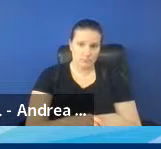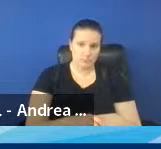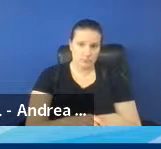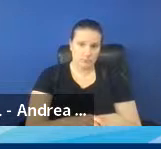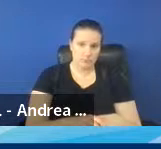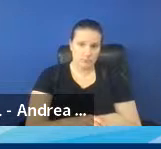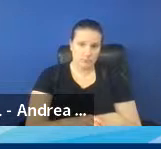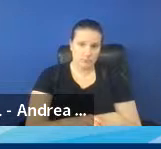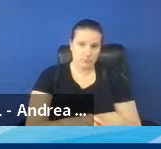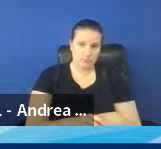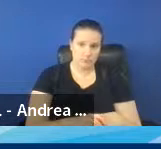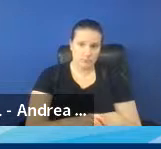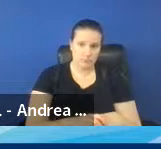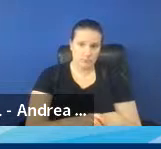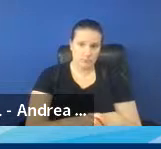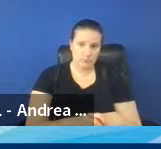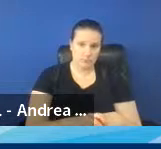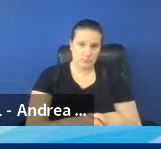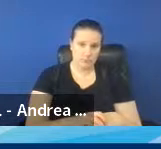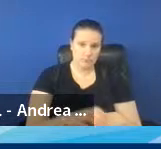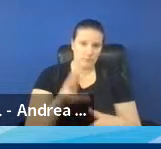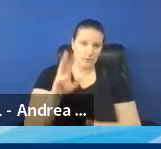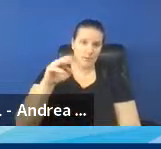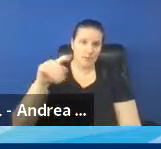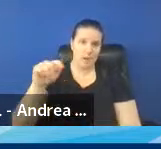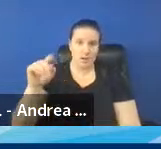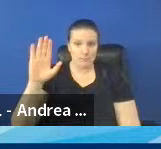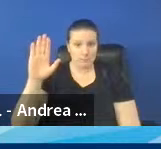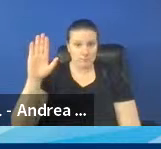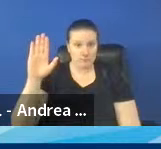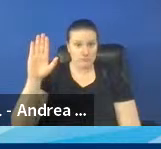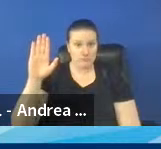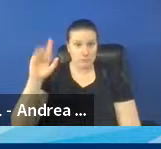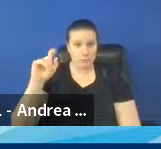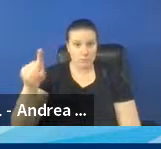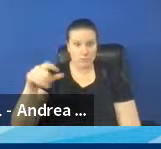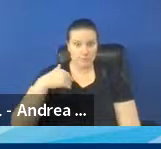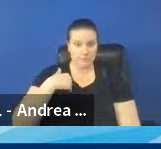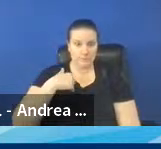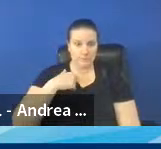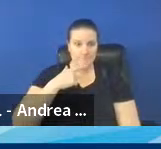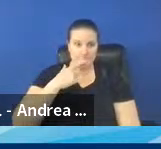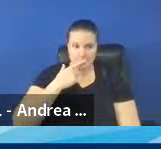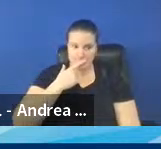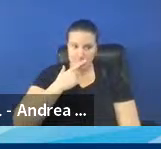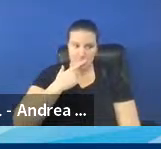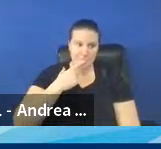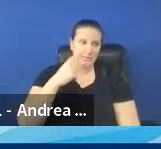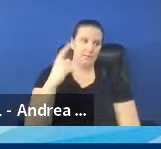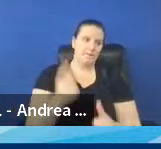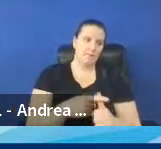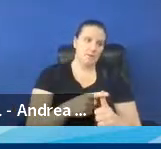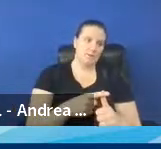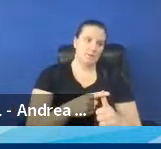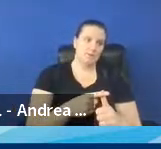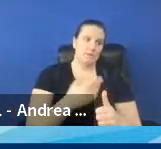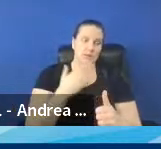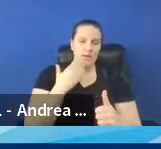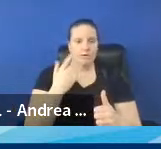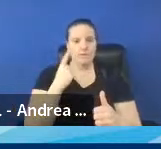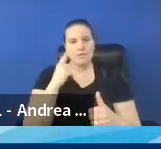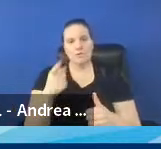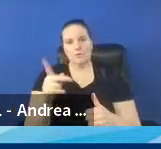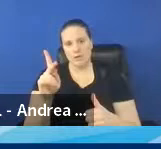This is Matt. Jake, I have a question. Yeah. So first of all, thank you to you and to Kelly for